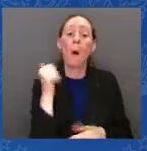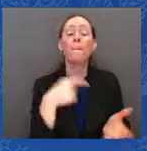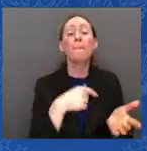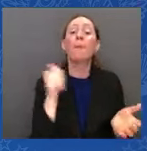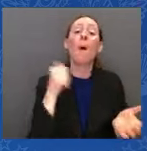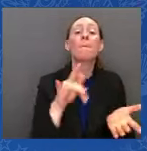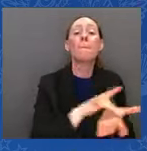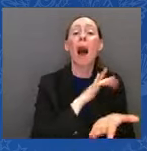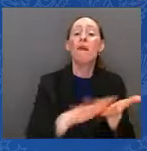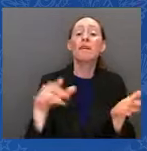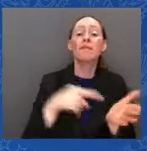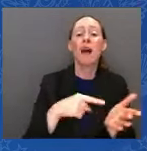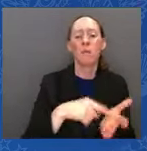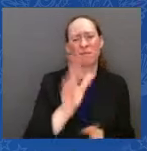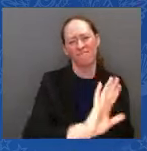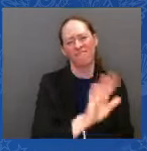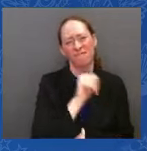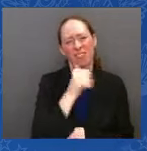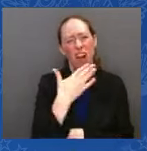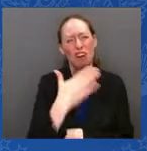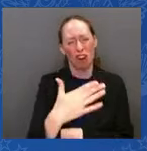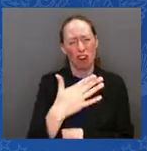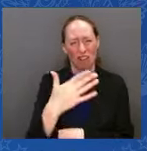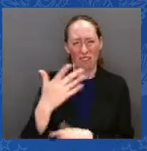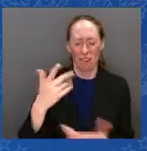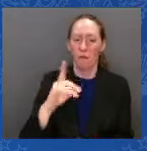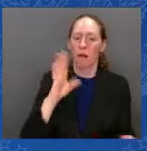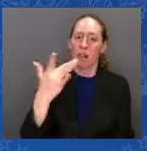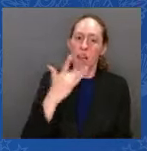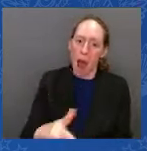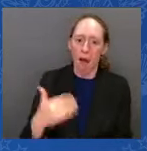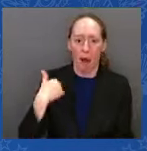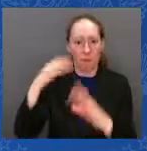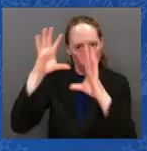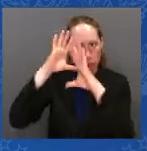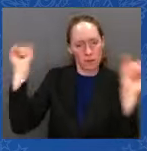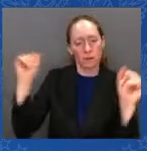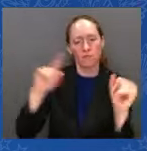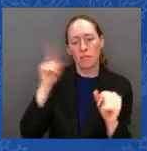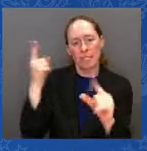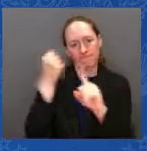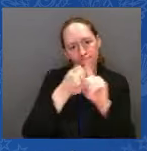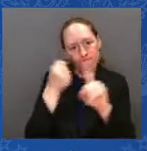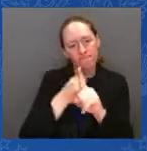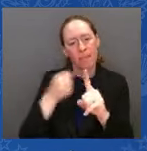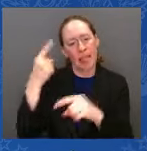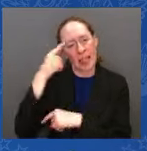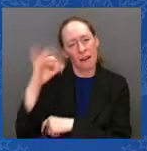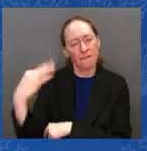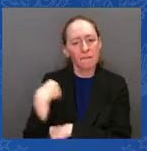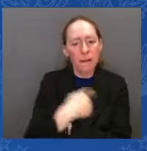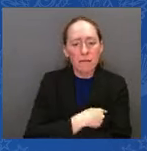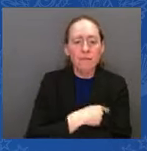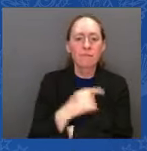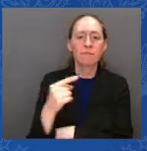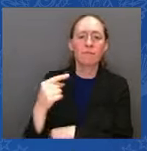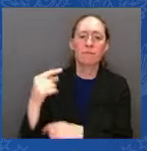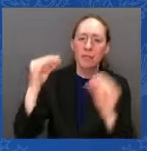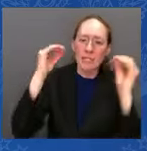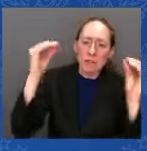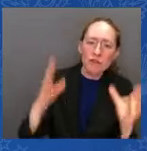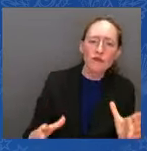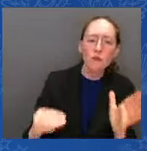Luckily, we have a president who is fighting for us, for teachers, for students. He knows our students are the